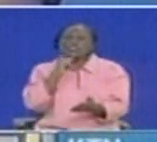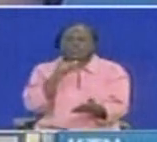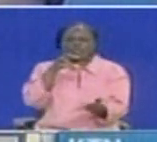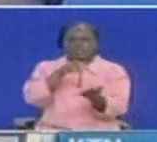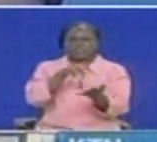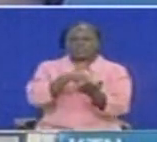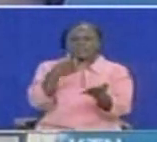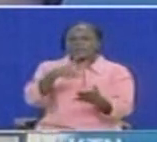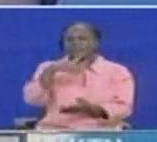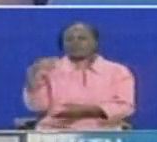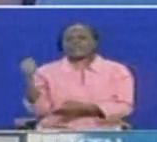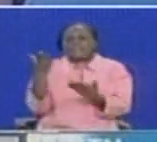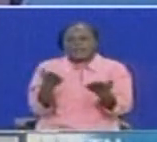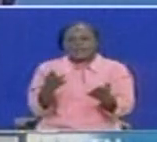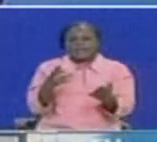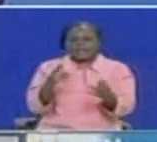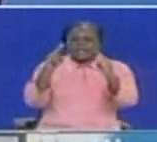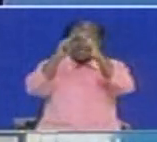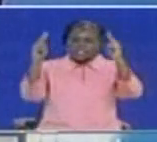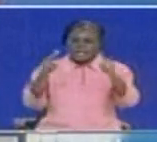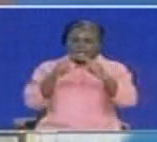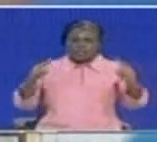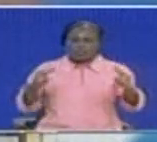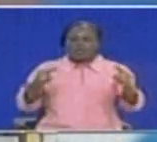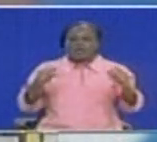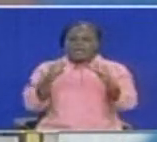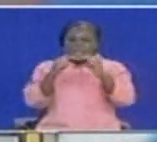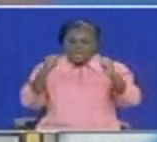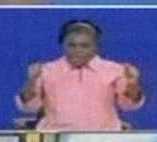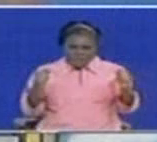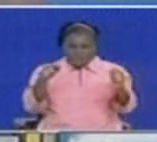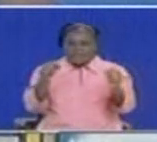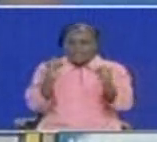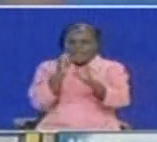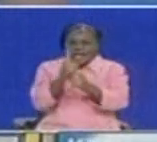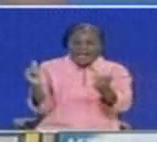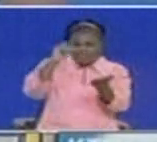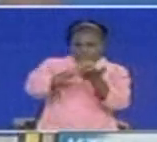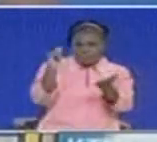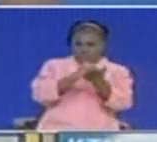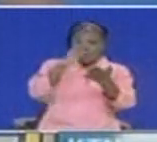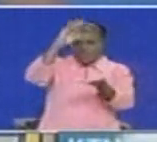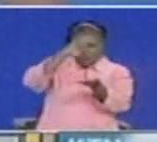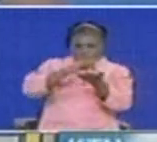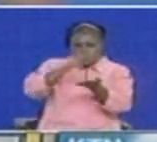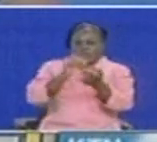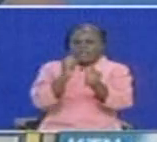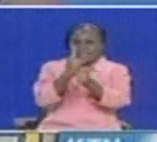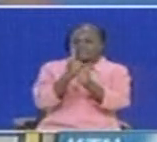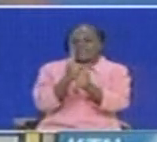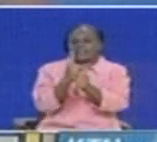of Kenya Mambo Poa. I mean, international arrivals have gone down 11.2%. Earnings from tourism have